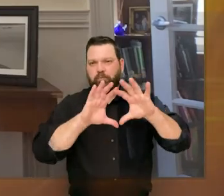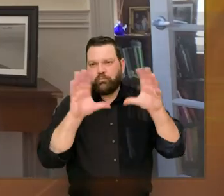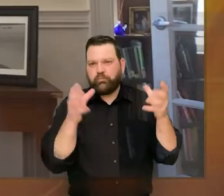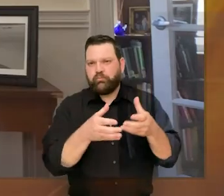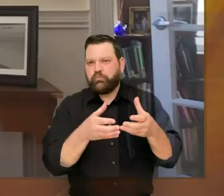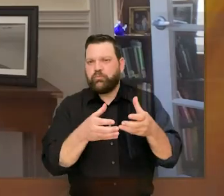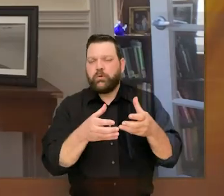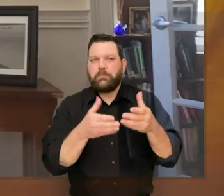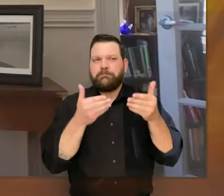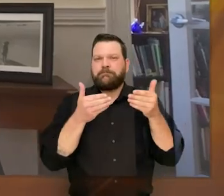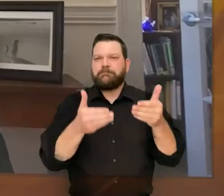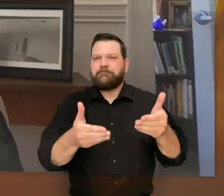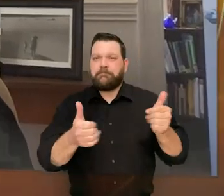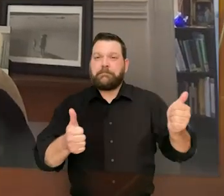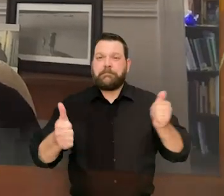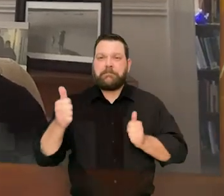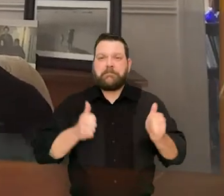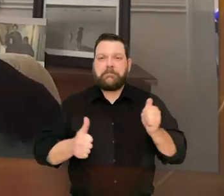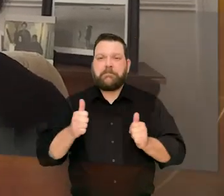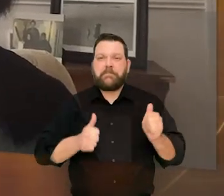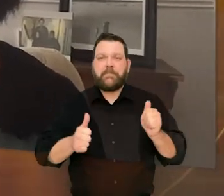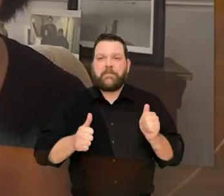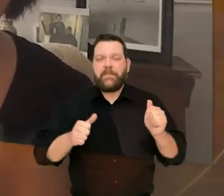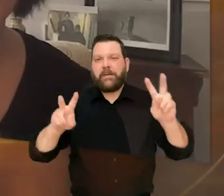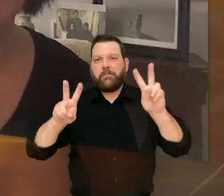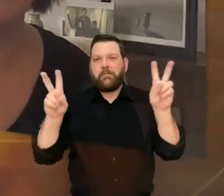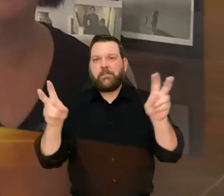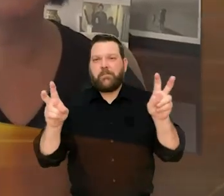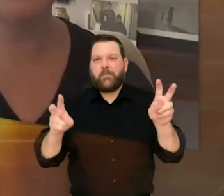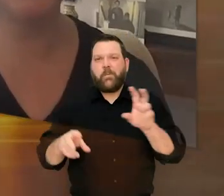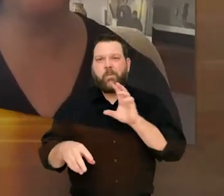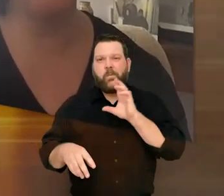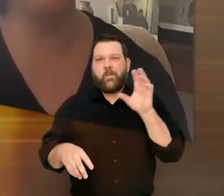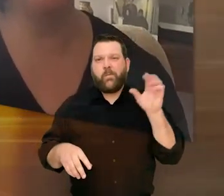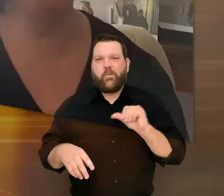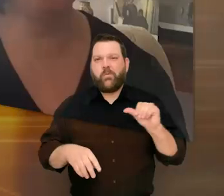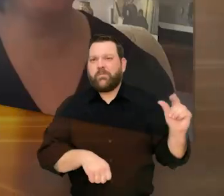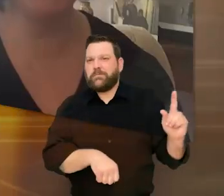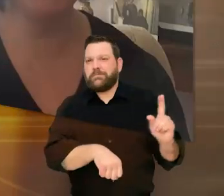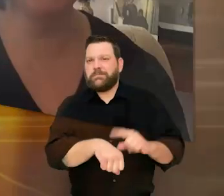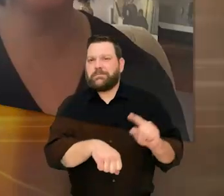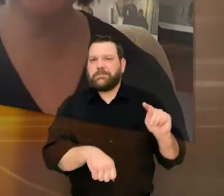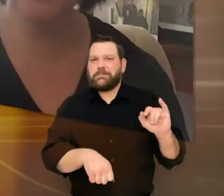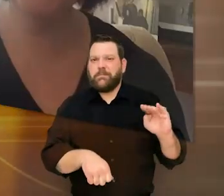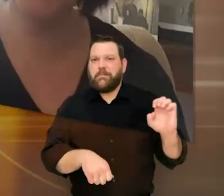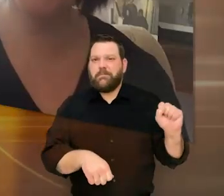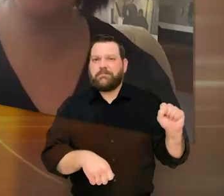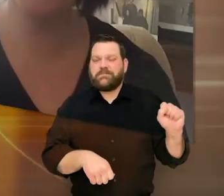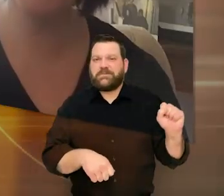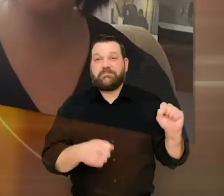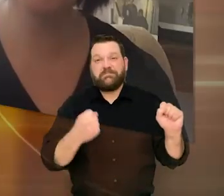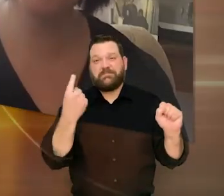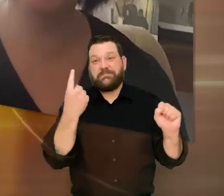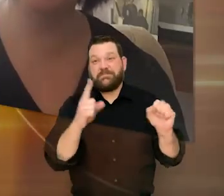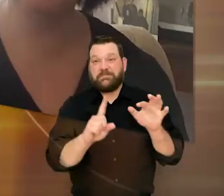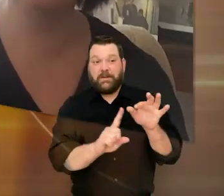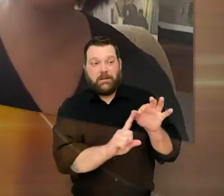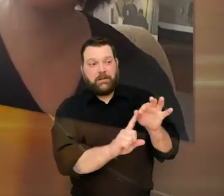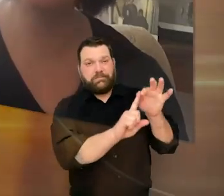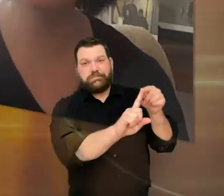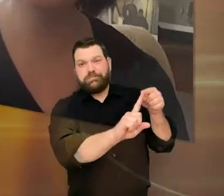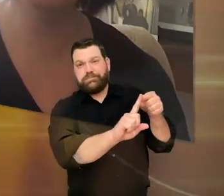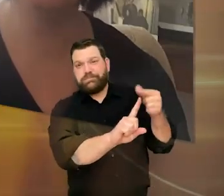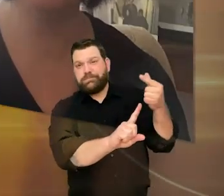Times. There are so many words to describe our singular Gabriel. Although for him, it was always about the group,